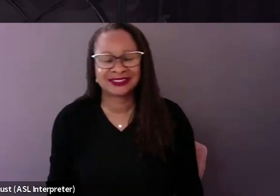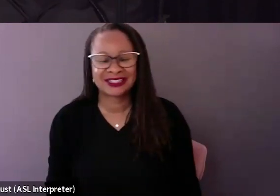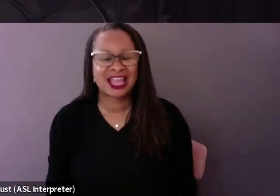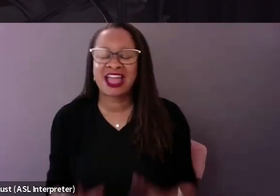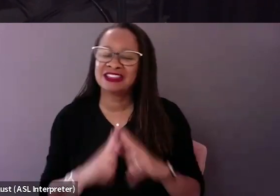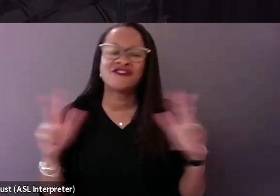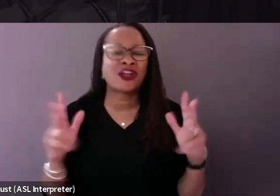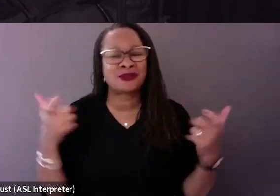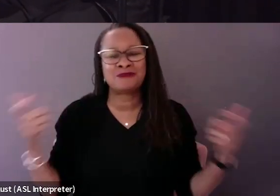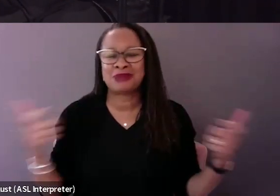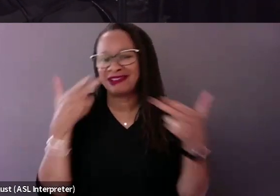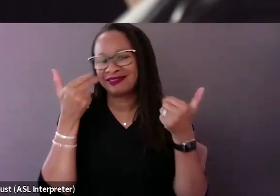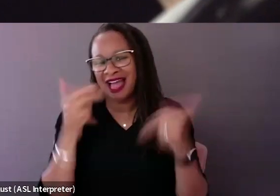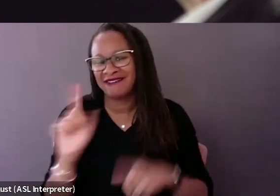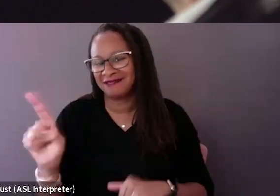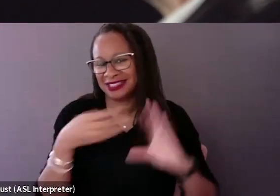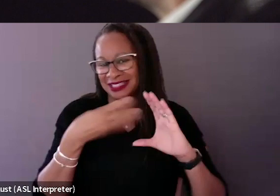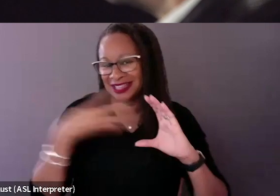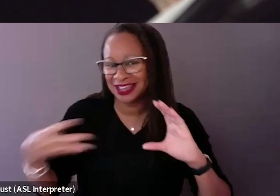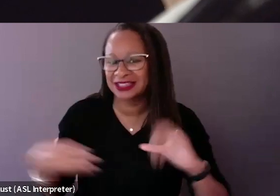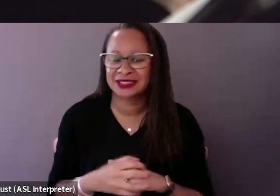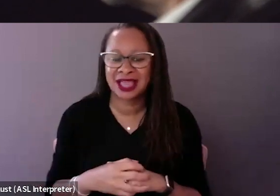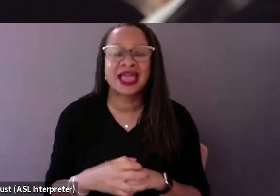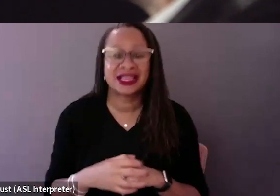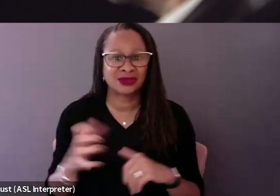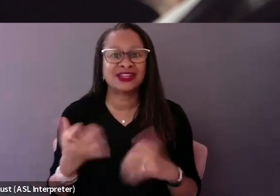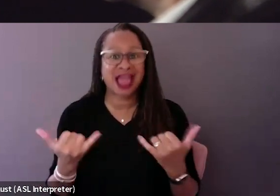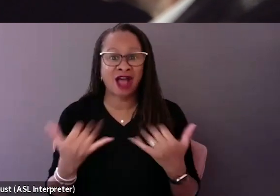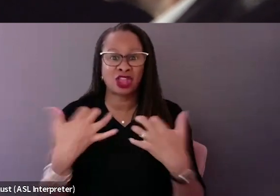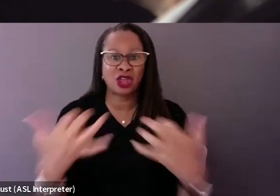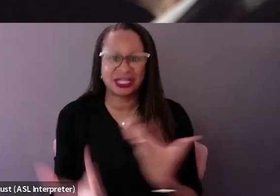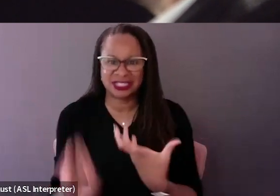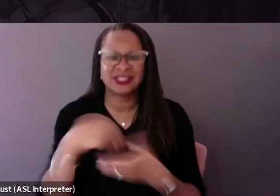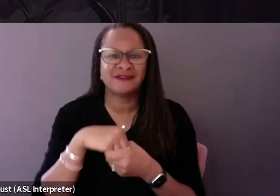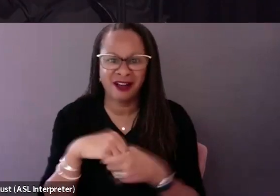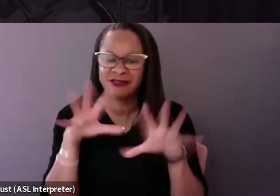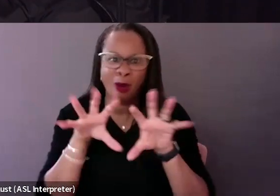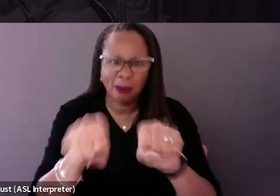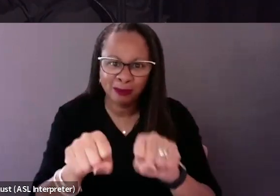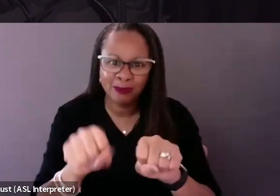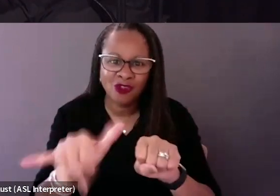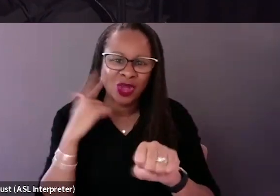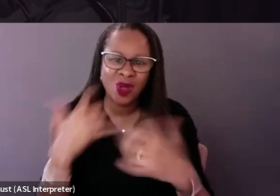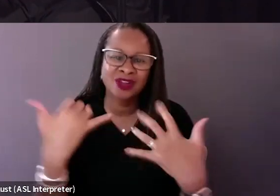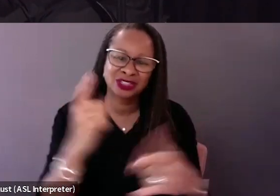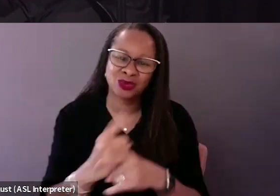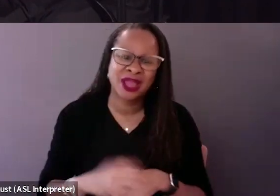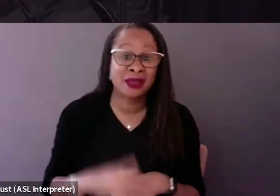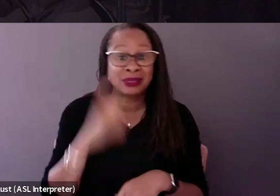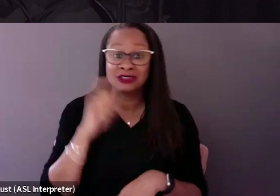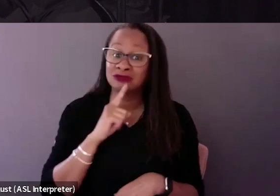very big laugh. And I was like, oh, we have them now. And that was a great feeling. Because you just don't